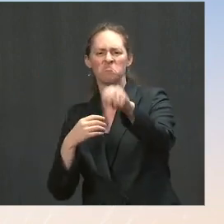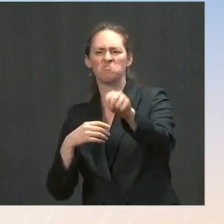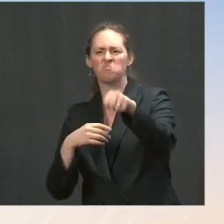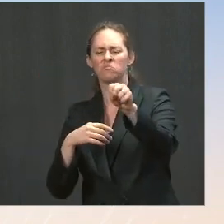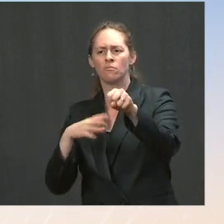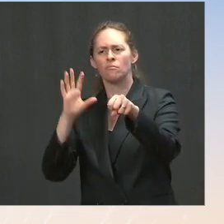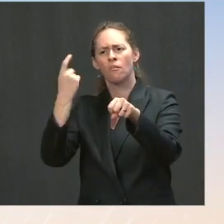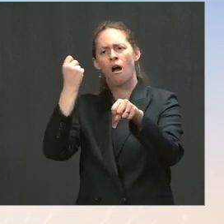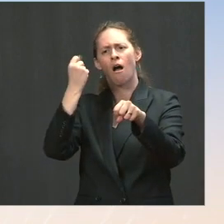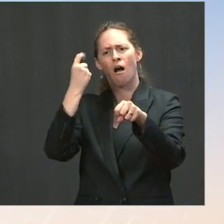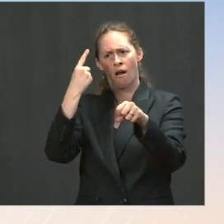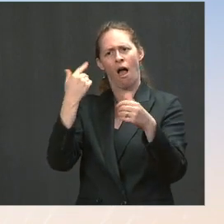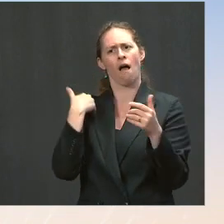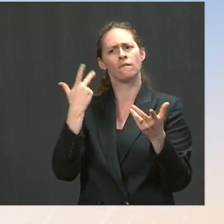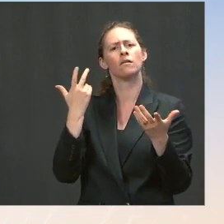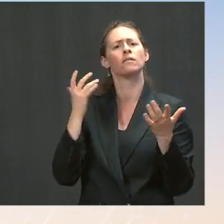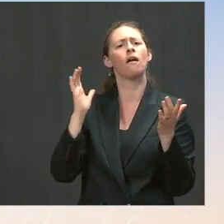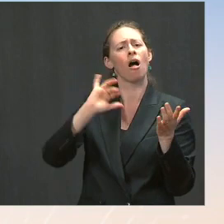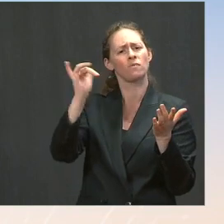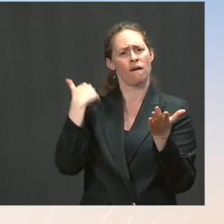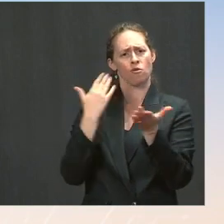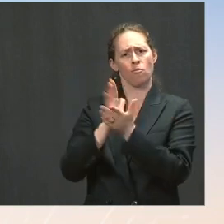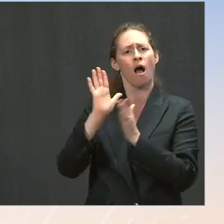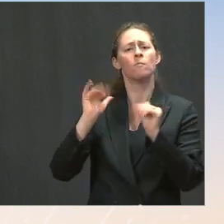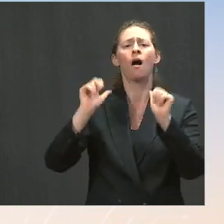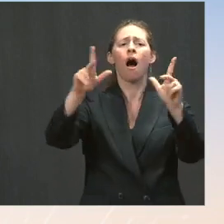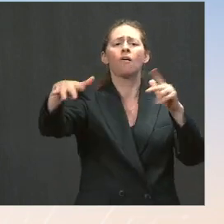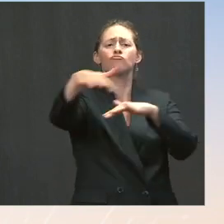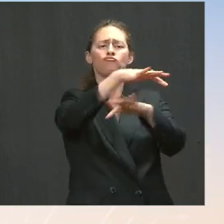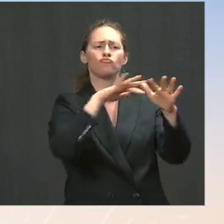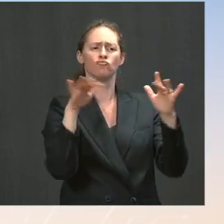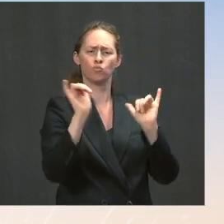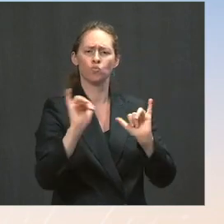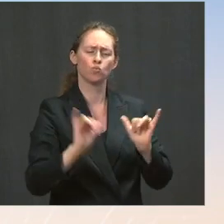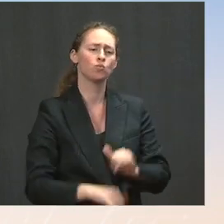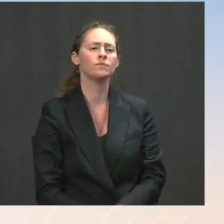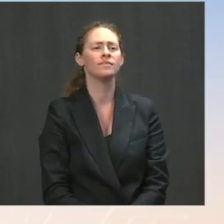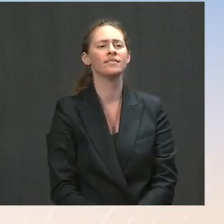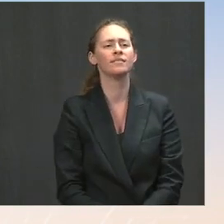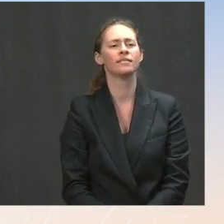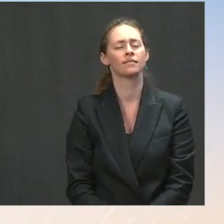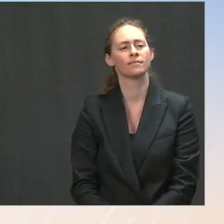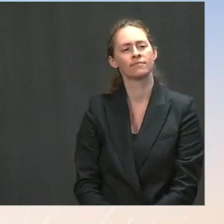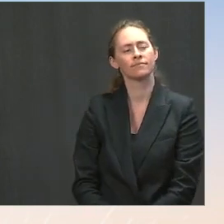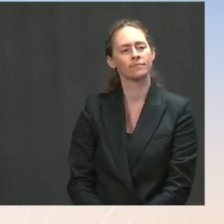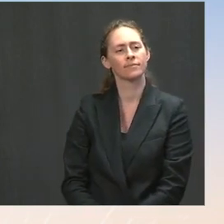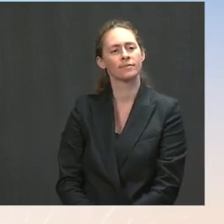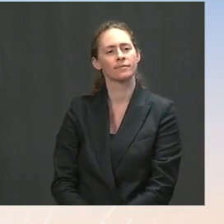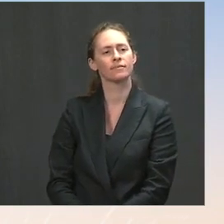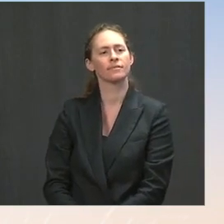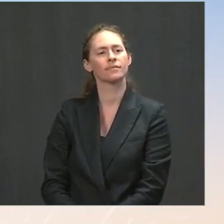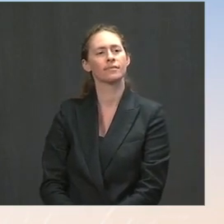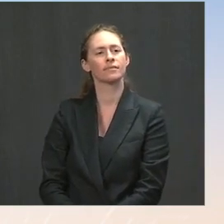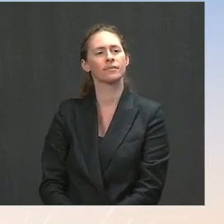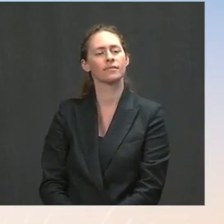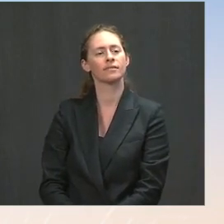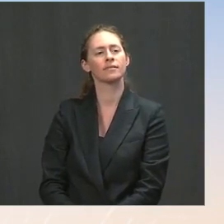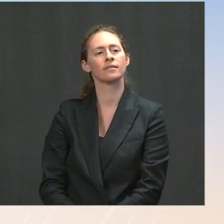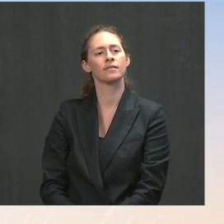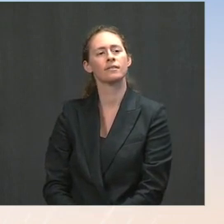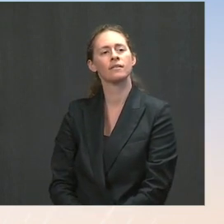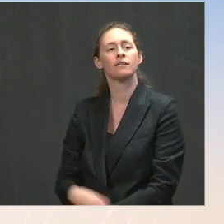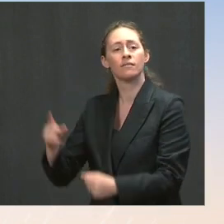on the CDC guidance, why did the president say, if you've been fully vaccinated, you no longer need to wear a mask? Let me repeat, if you are